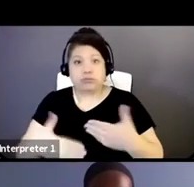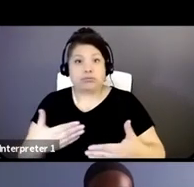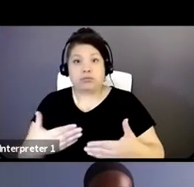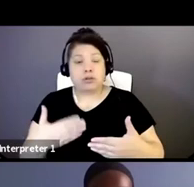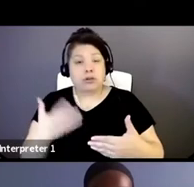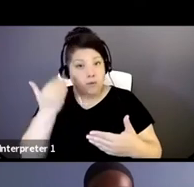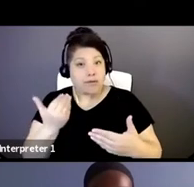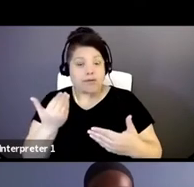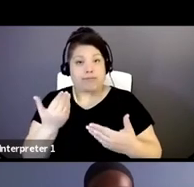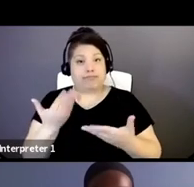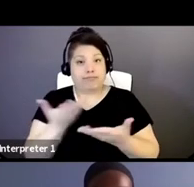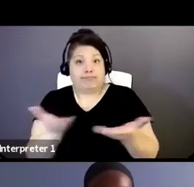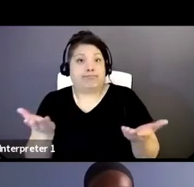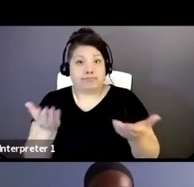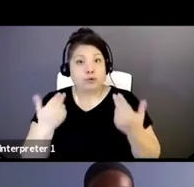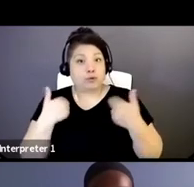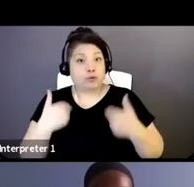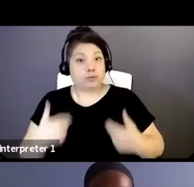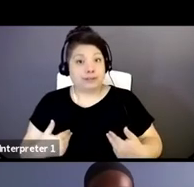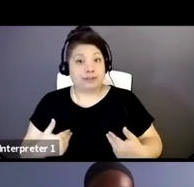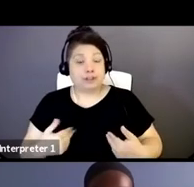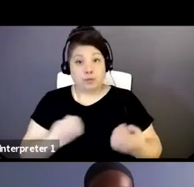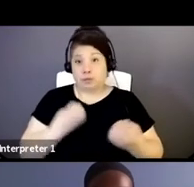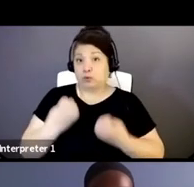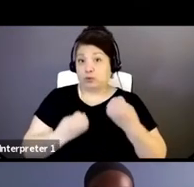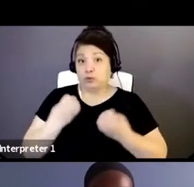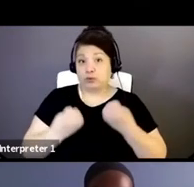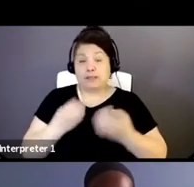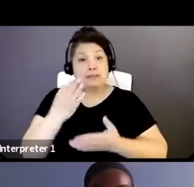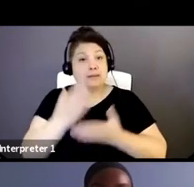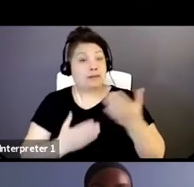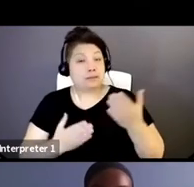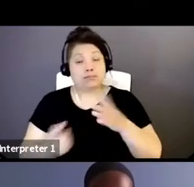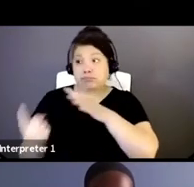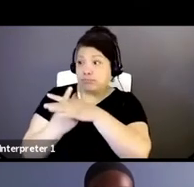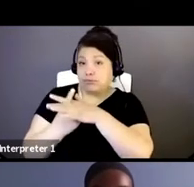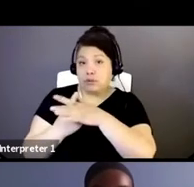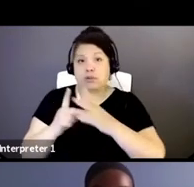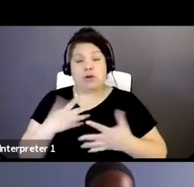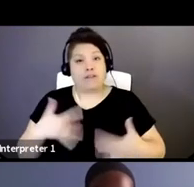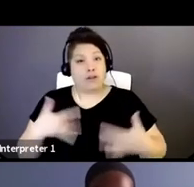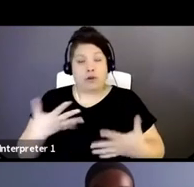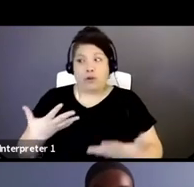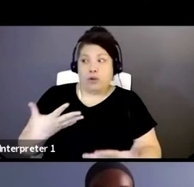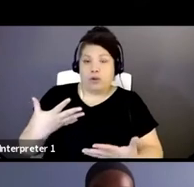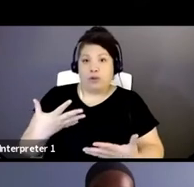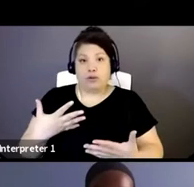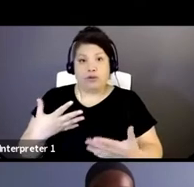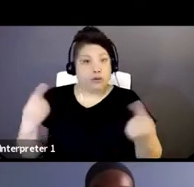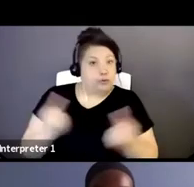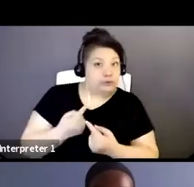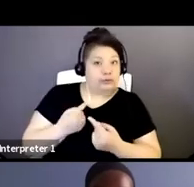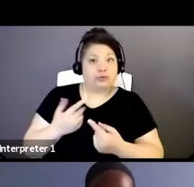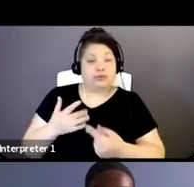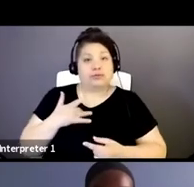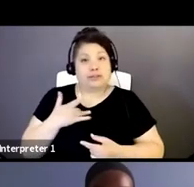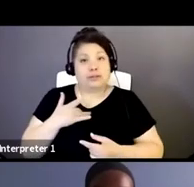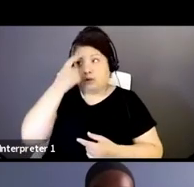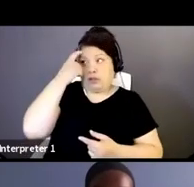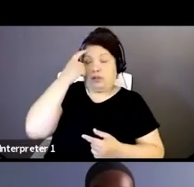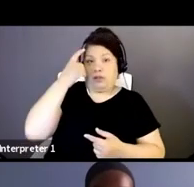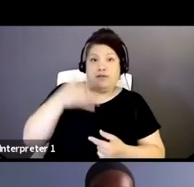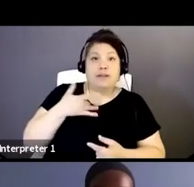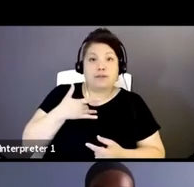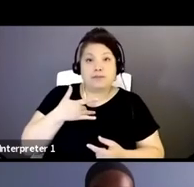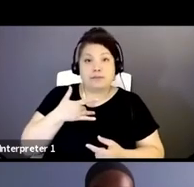and things trigger and like hurt us in different ways. And so to just be able to take